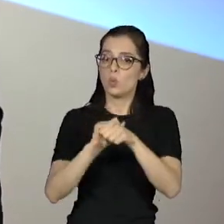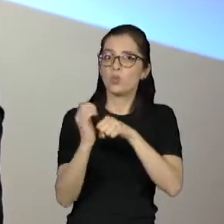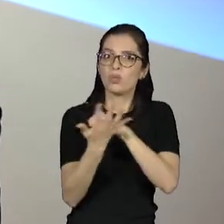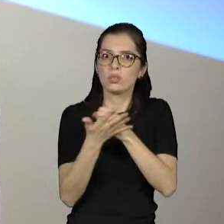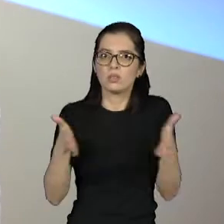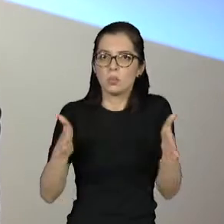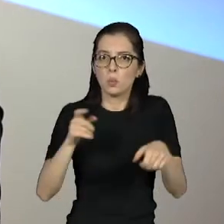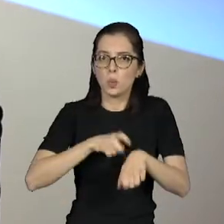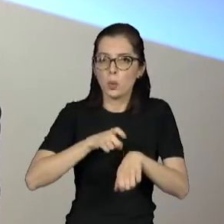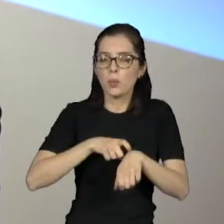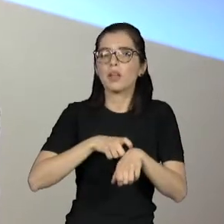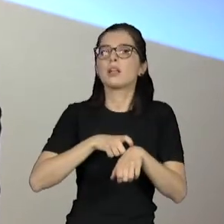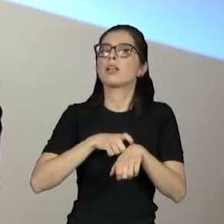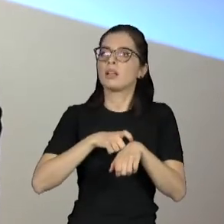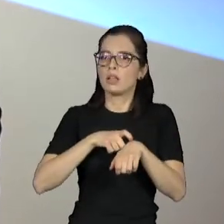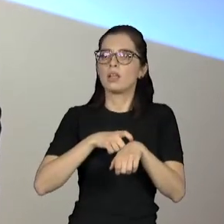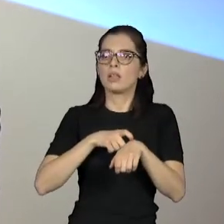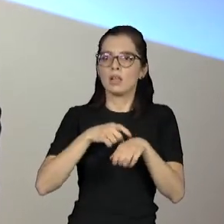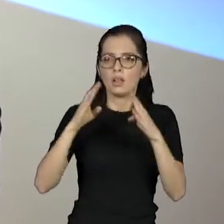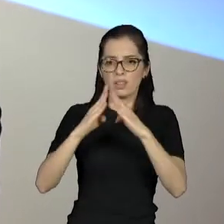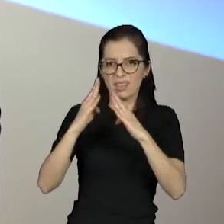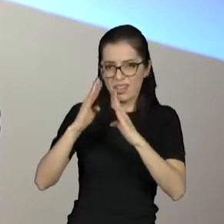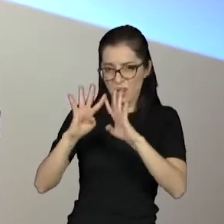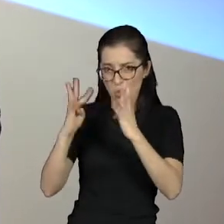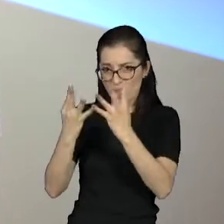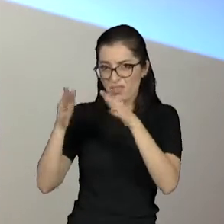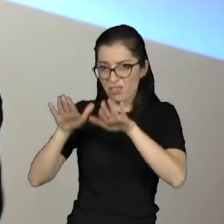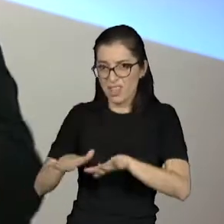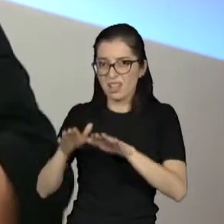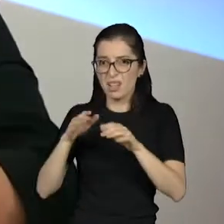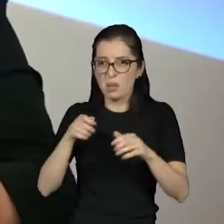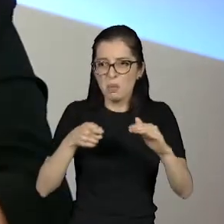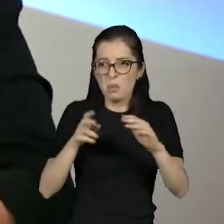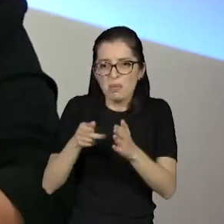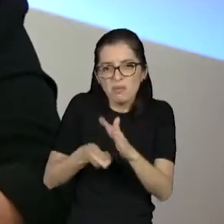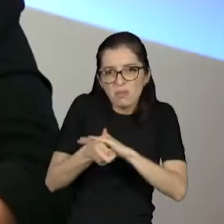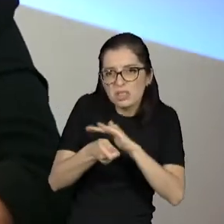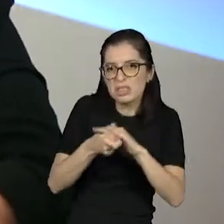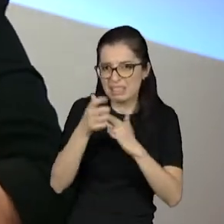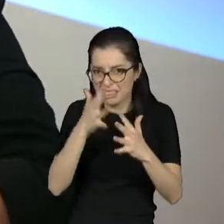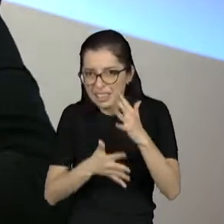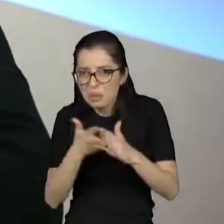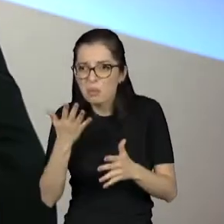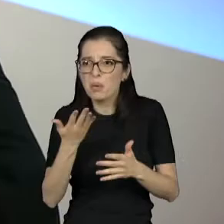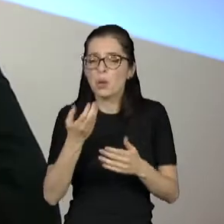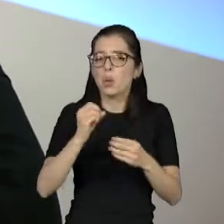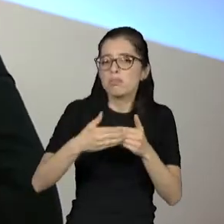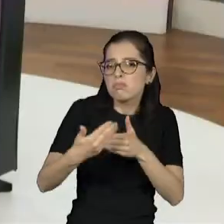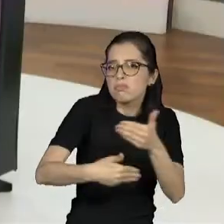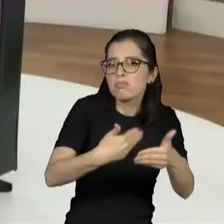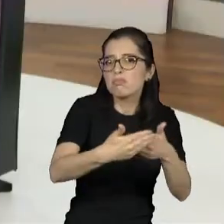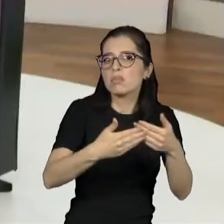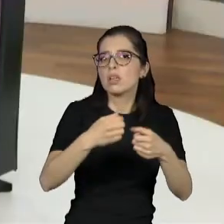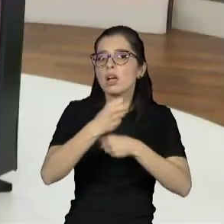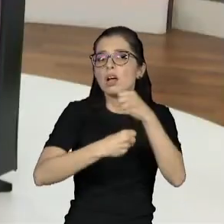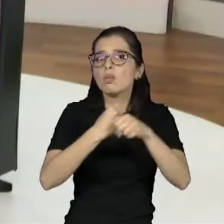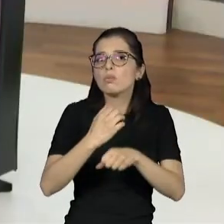pandemia comprometeu o apoio financeiro à organização. Quanto vocês vão ter de fôlego para continuar essa luta ano que vem?